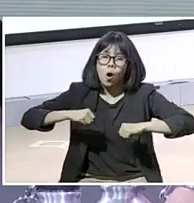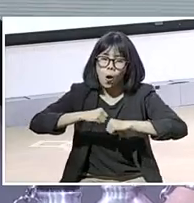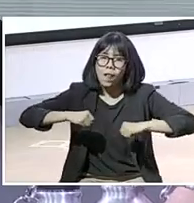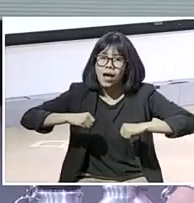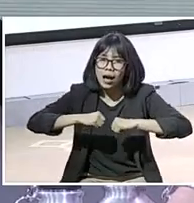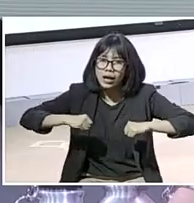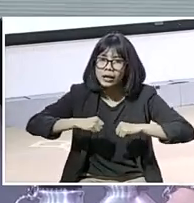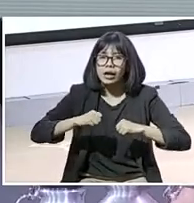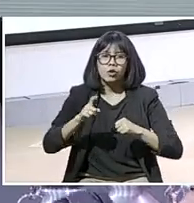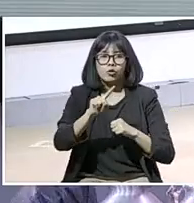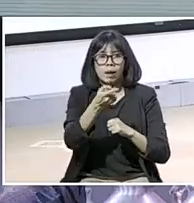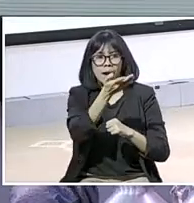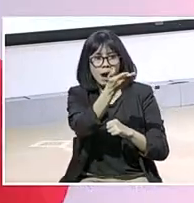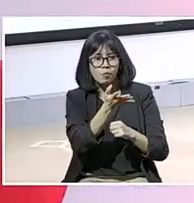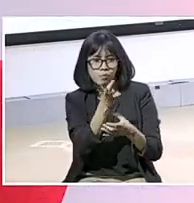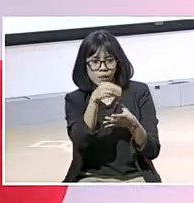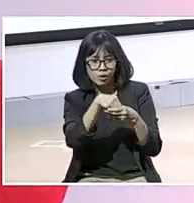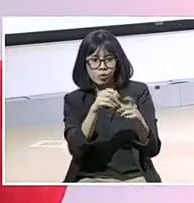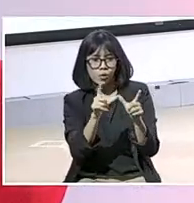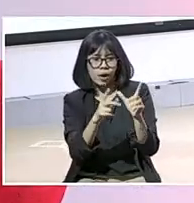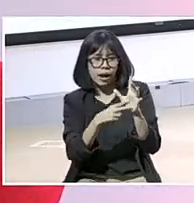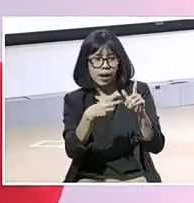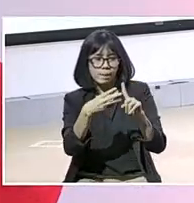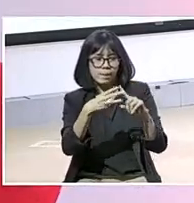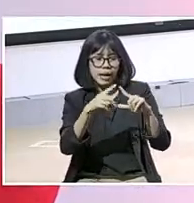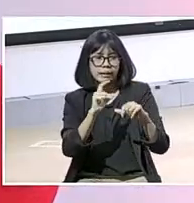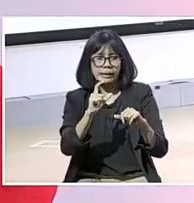the WNBA.